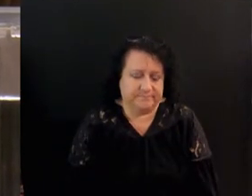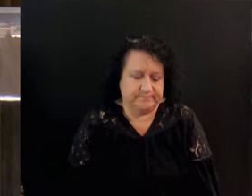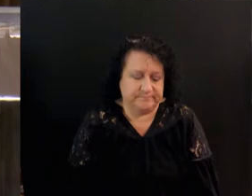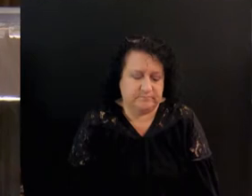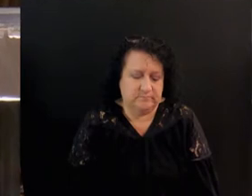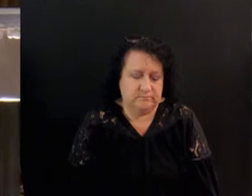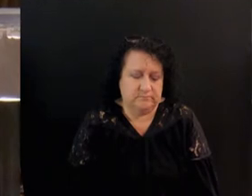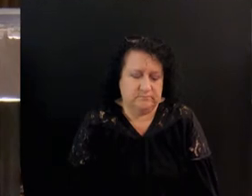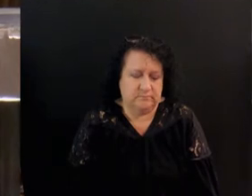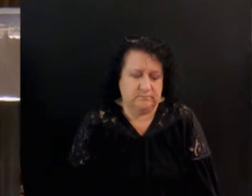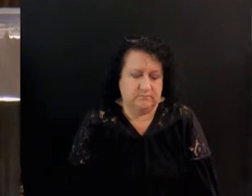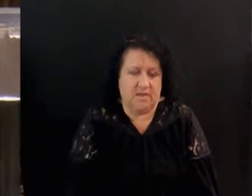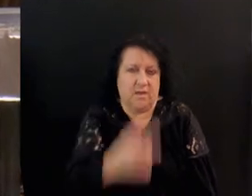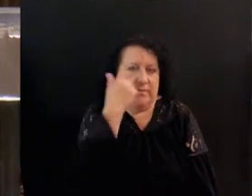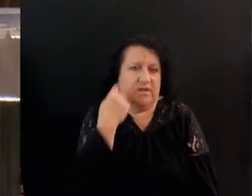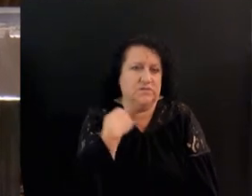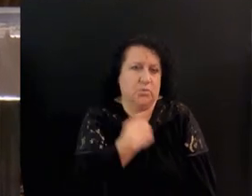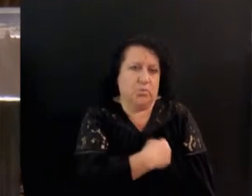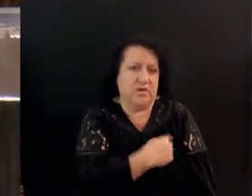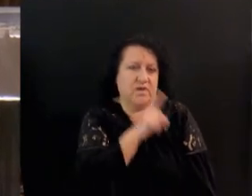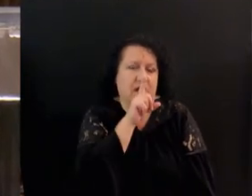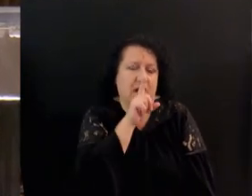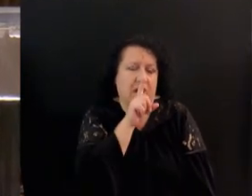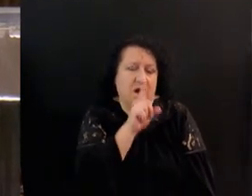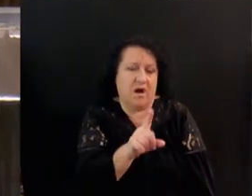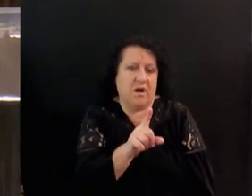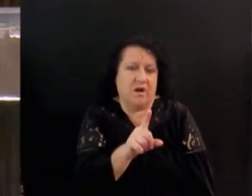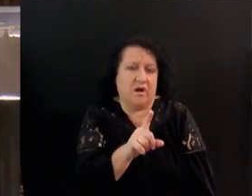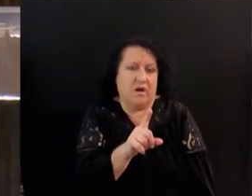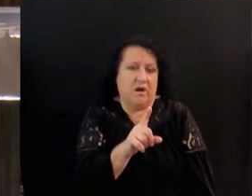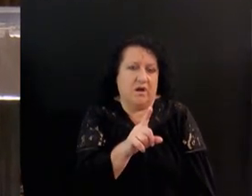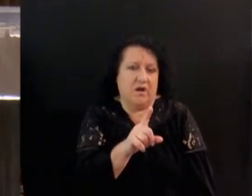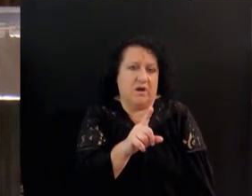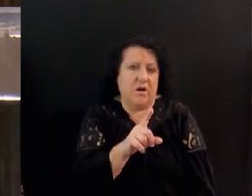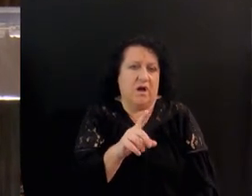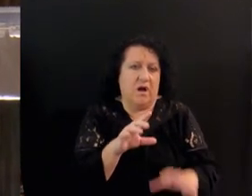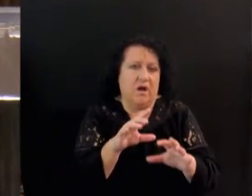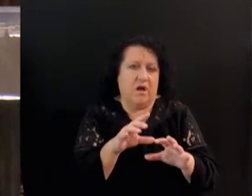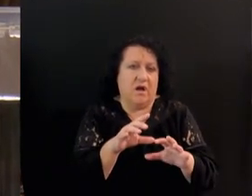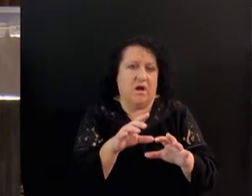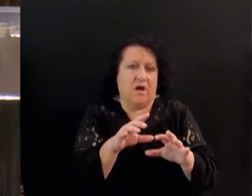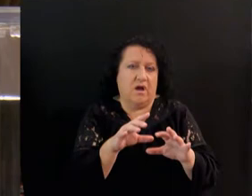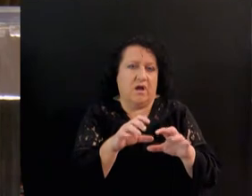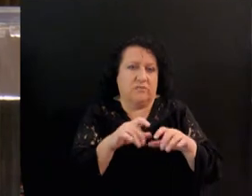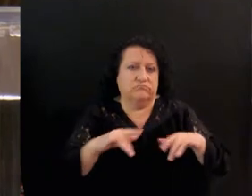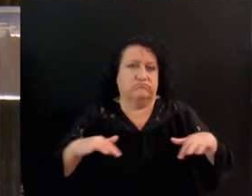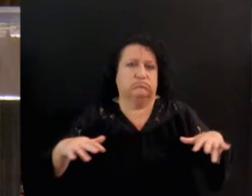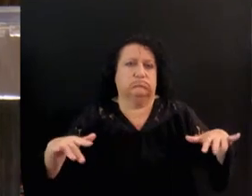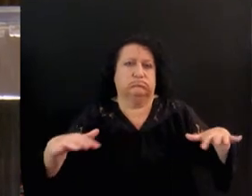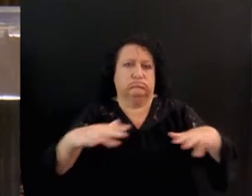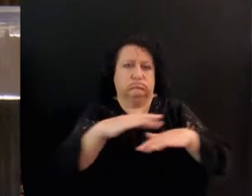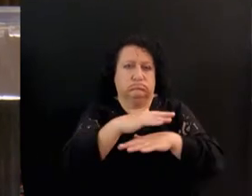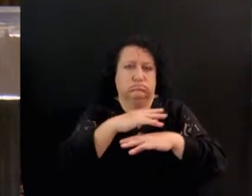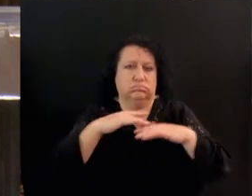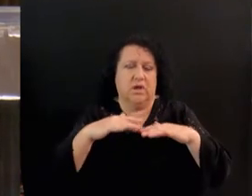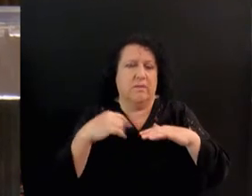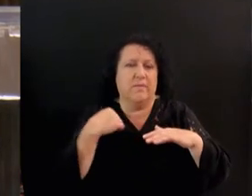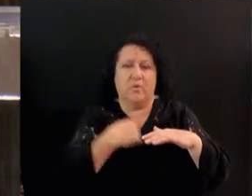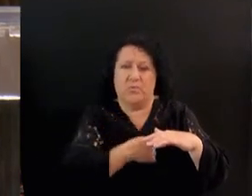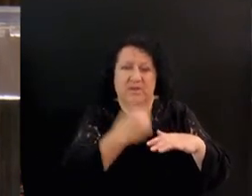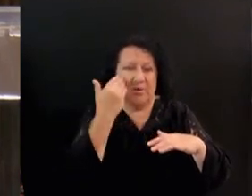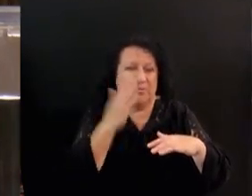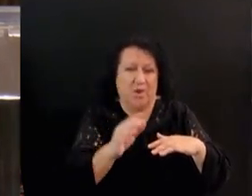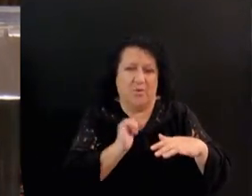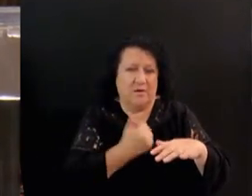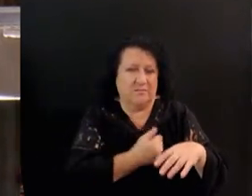Because we are a world that does not know who we are. We don't know whose we are. And we will be